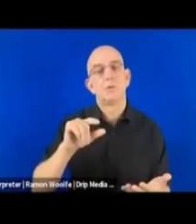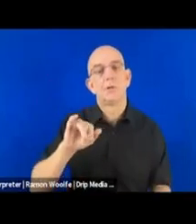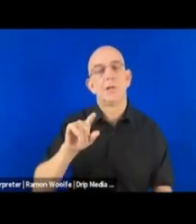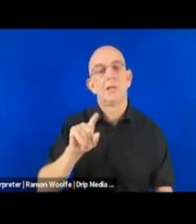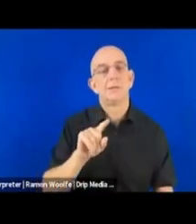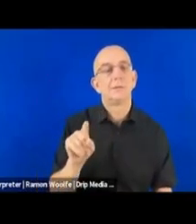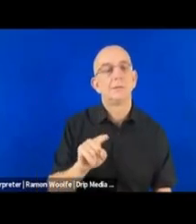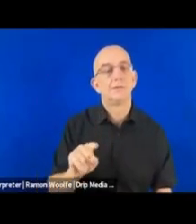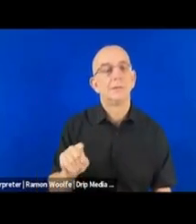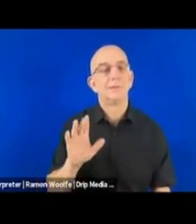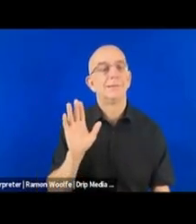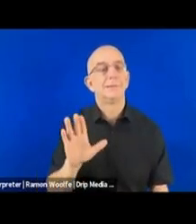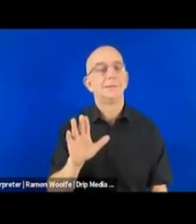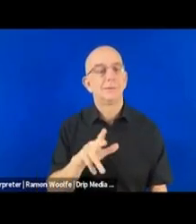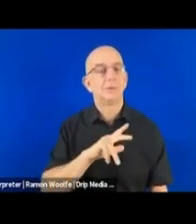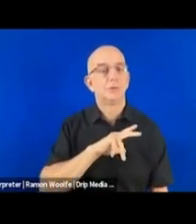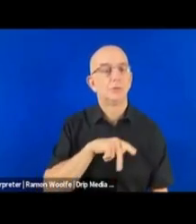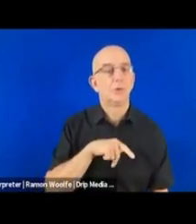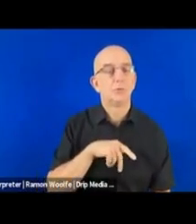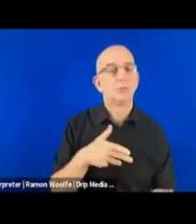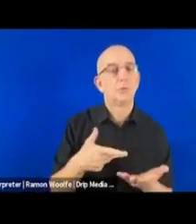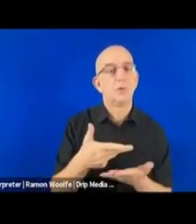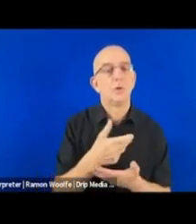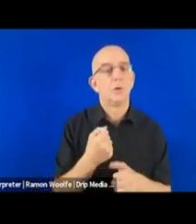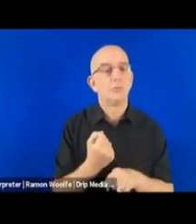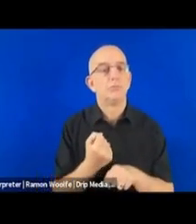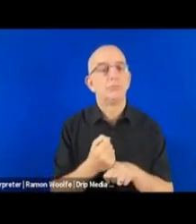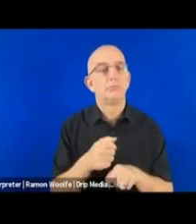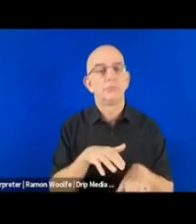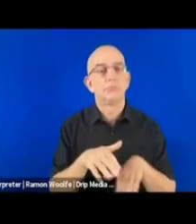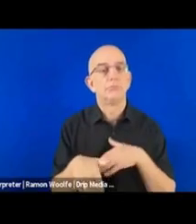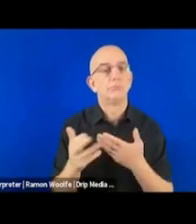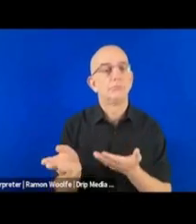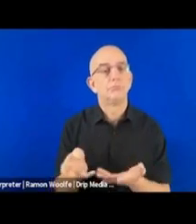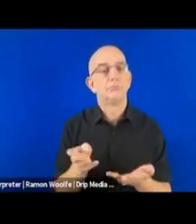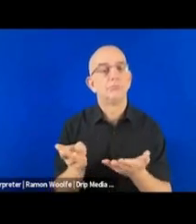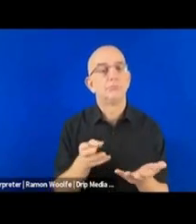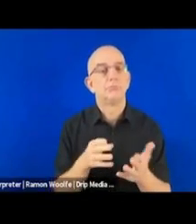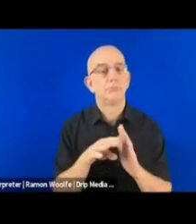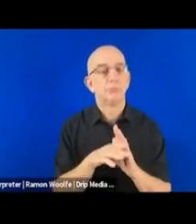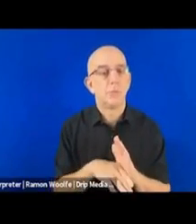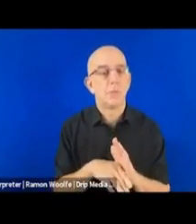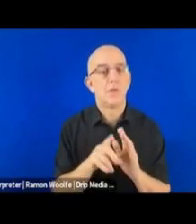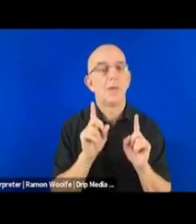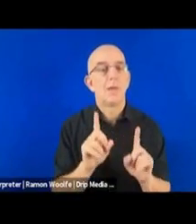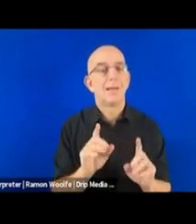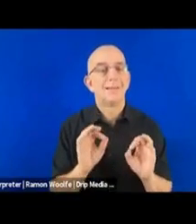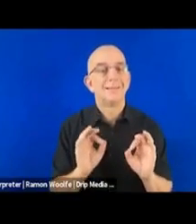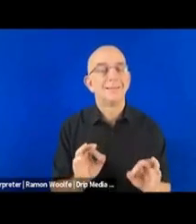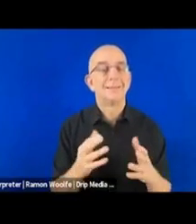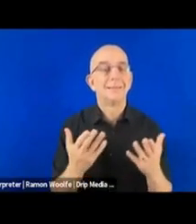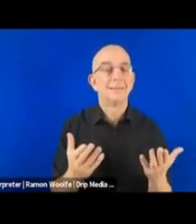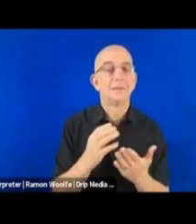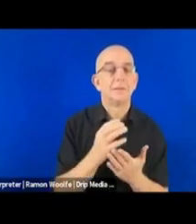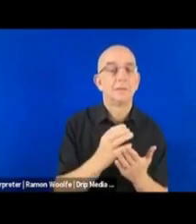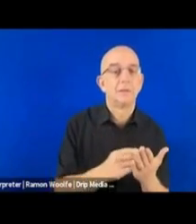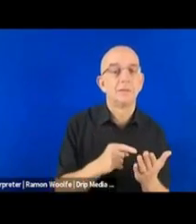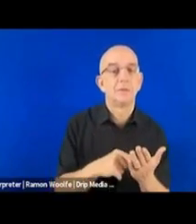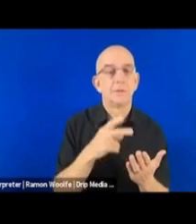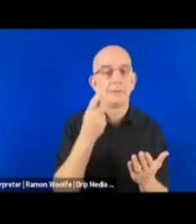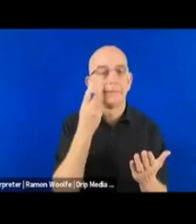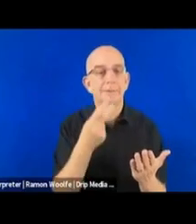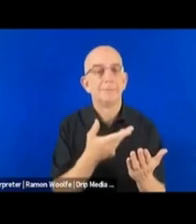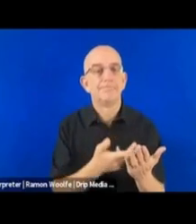basically responsive to the needs of the people, but also the beneficiaries that are going to receive the services.